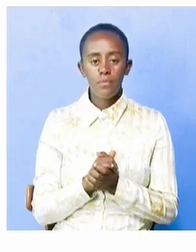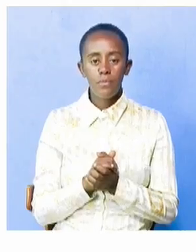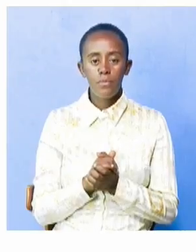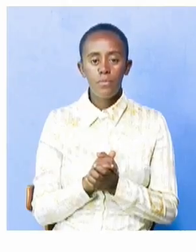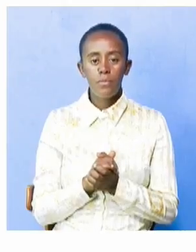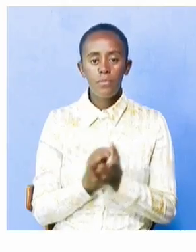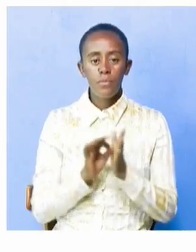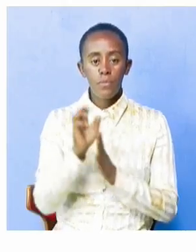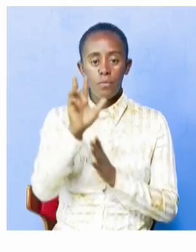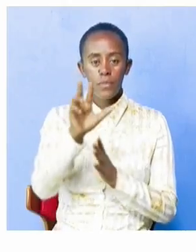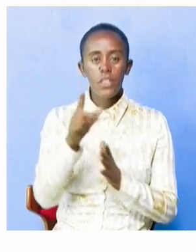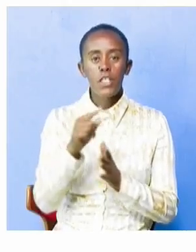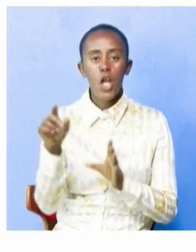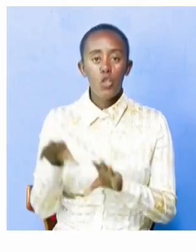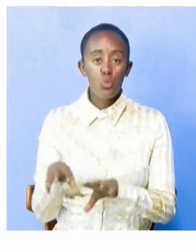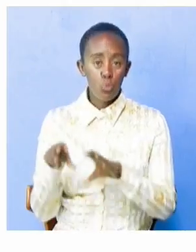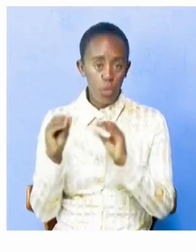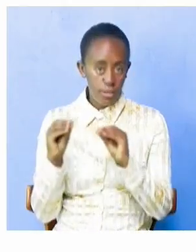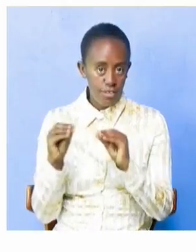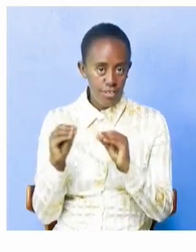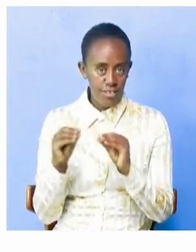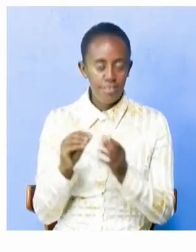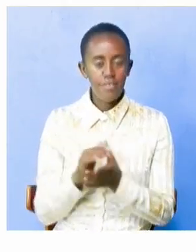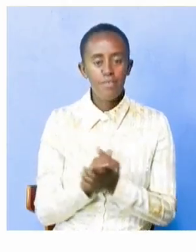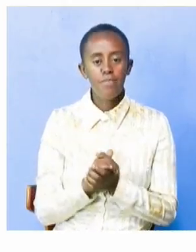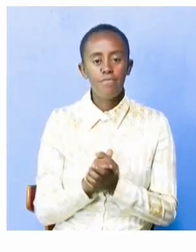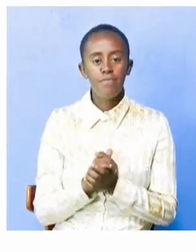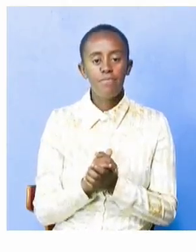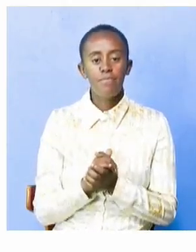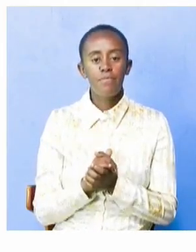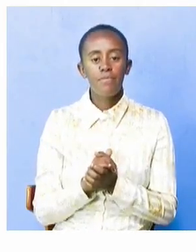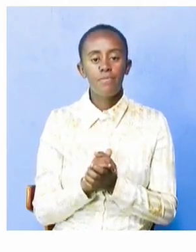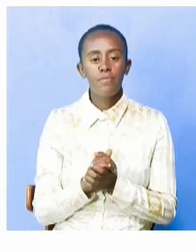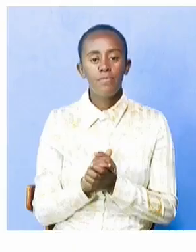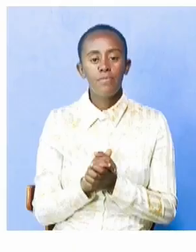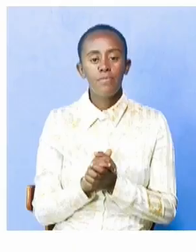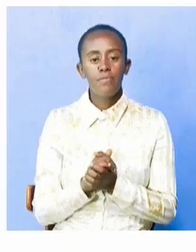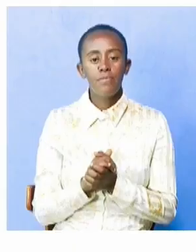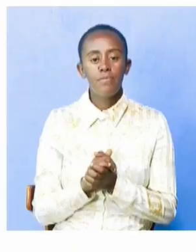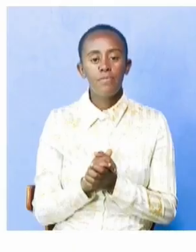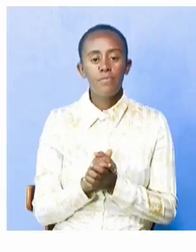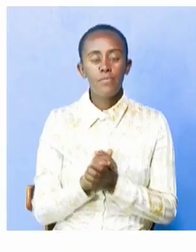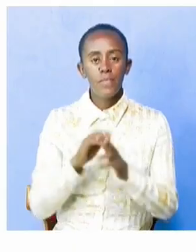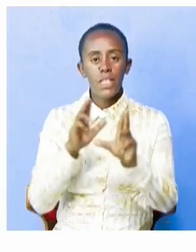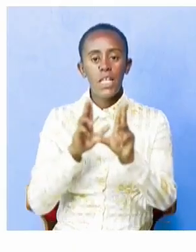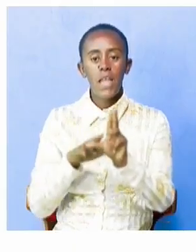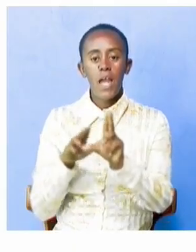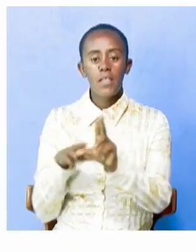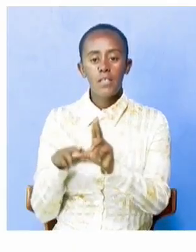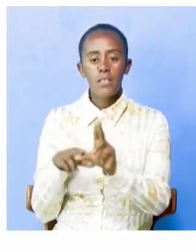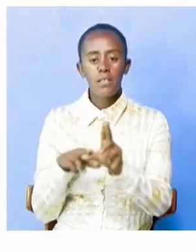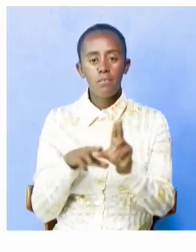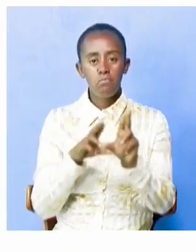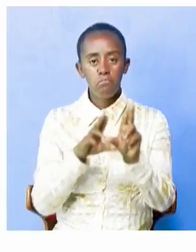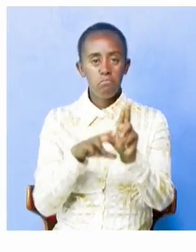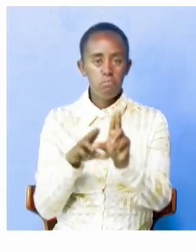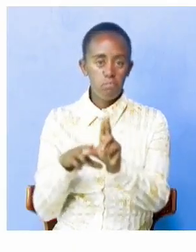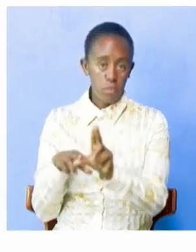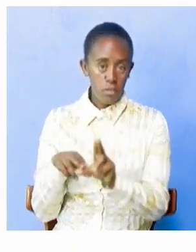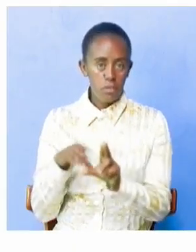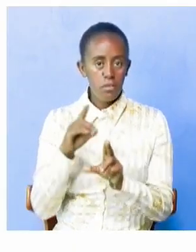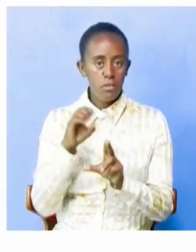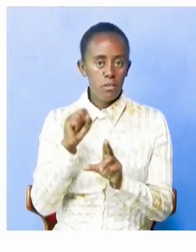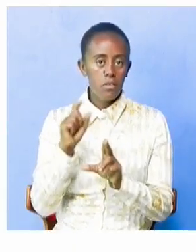Number 3, the student's desk